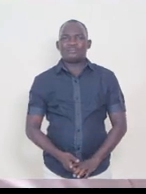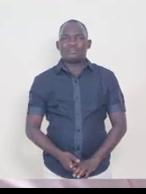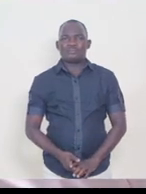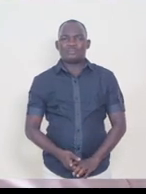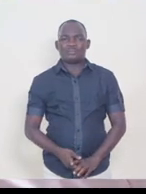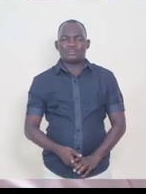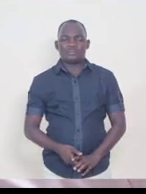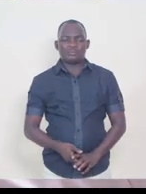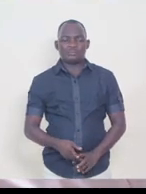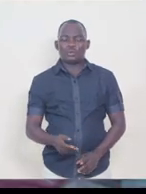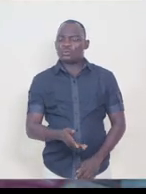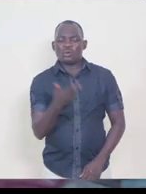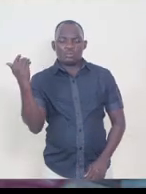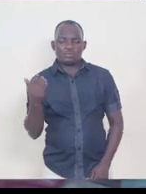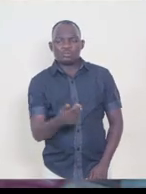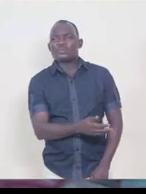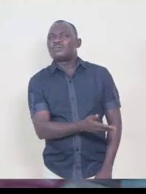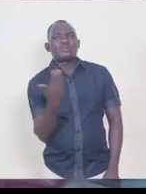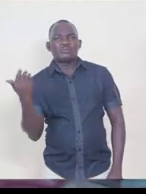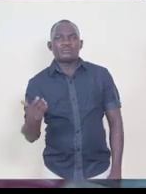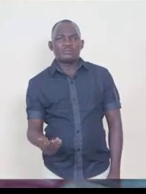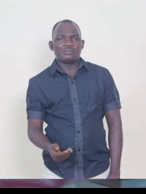Get that off my table.